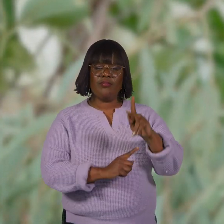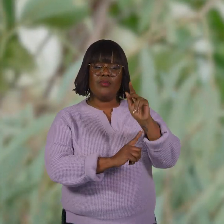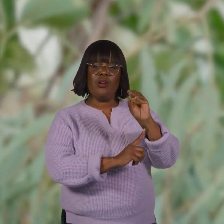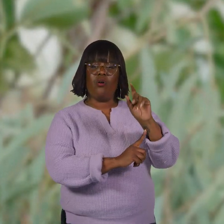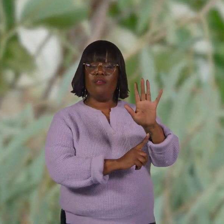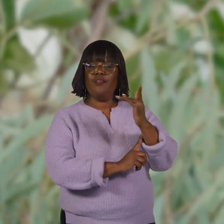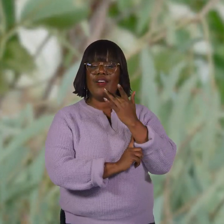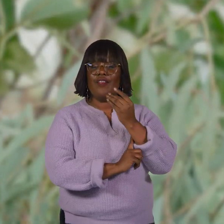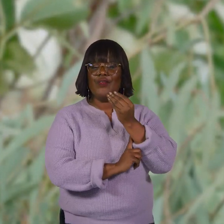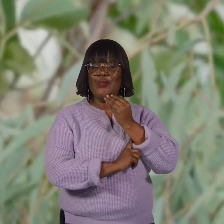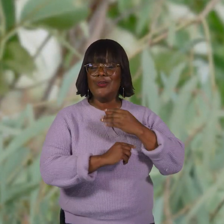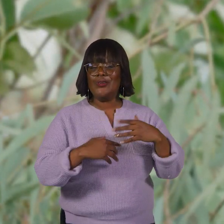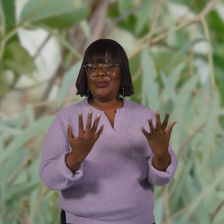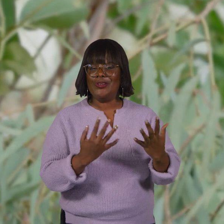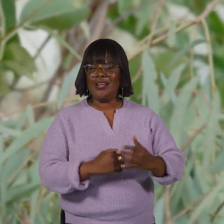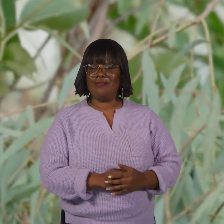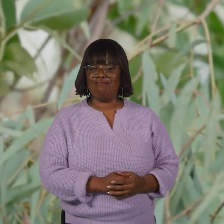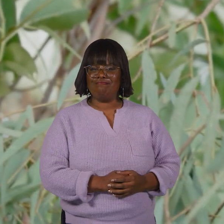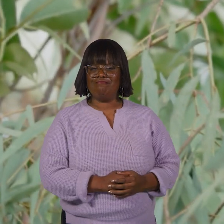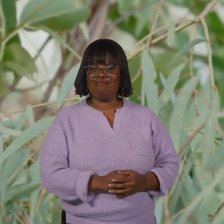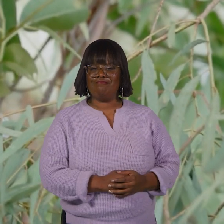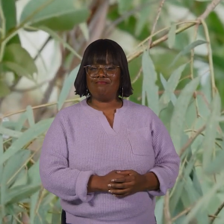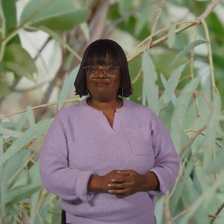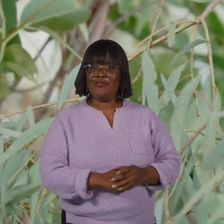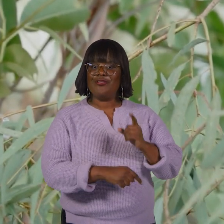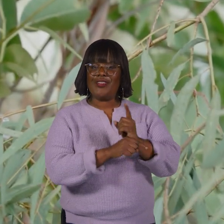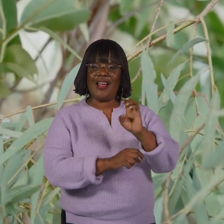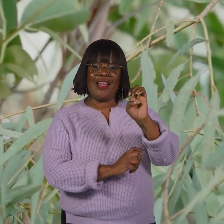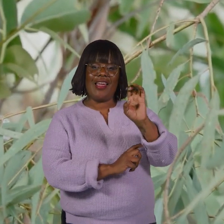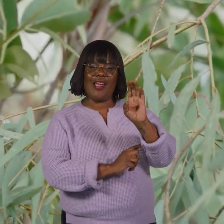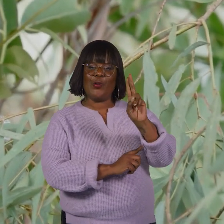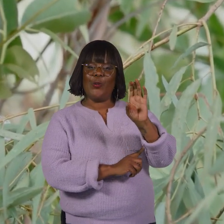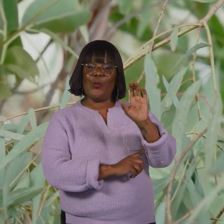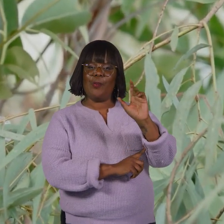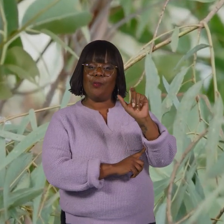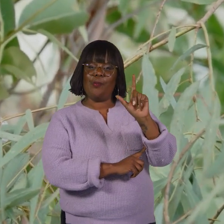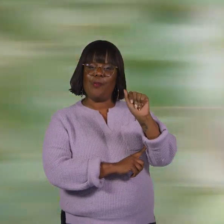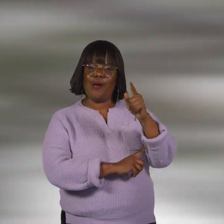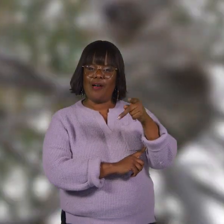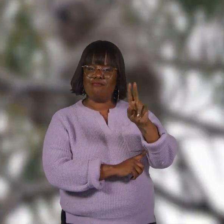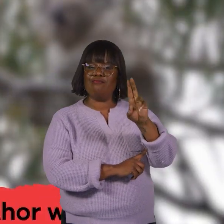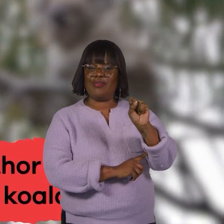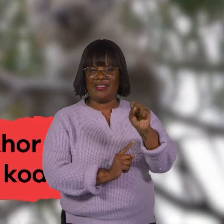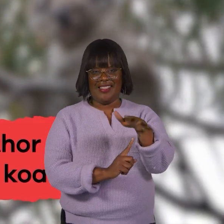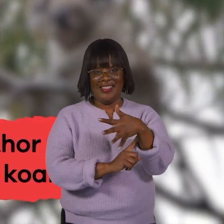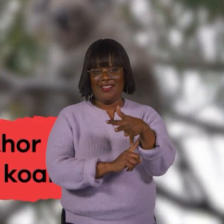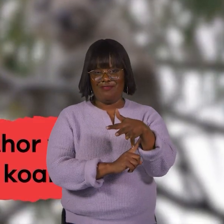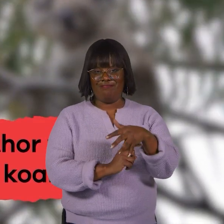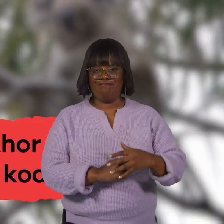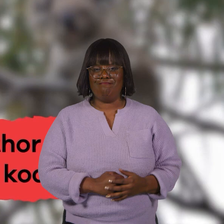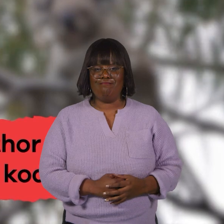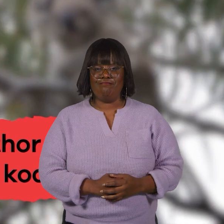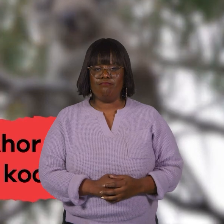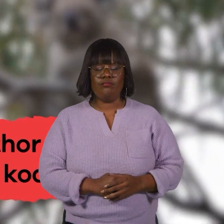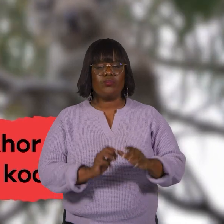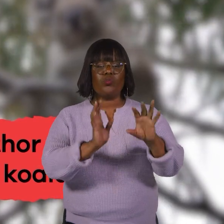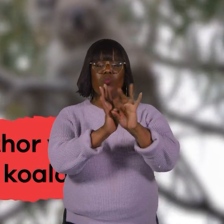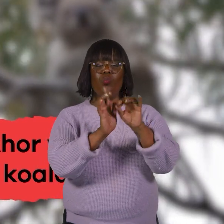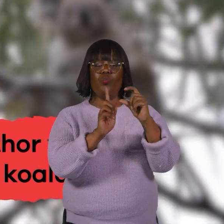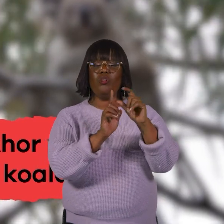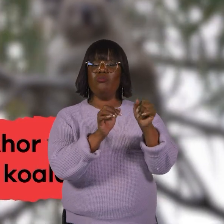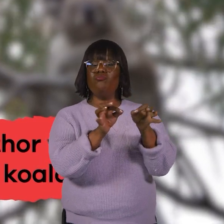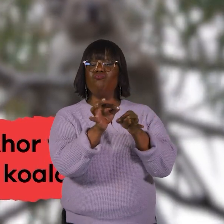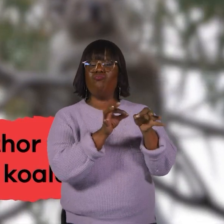favorite food? That's right, eucalyptus leaves! Choose the word the author would say